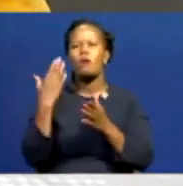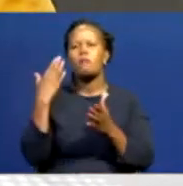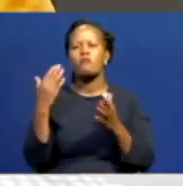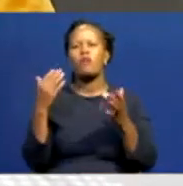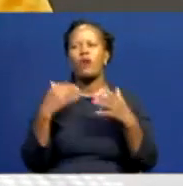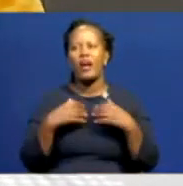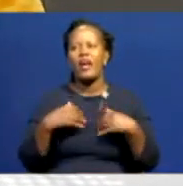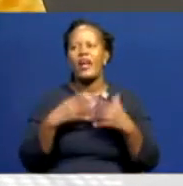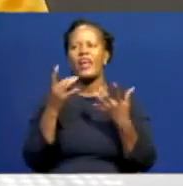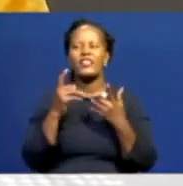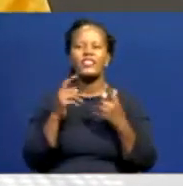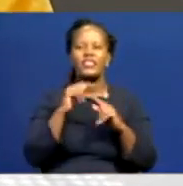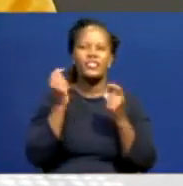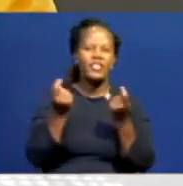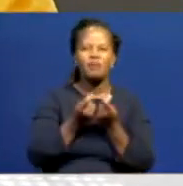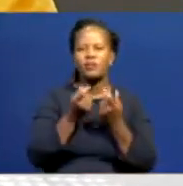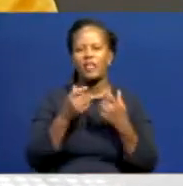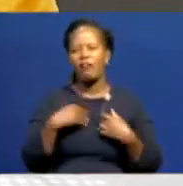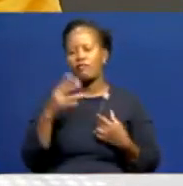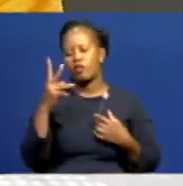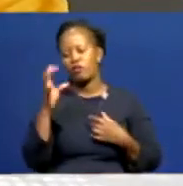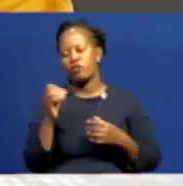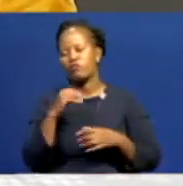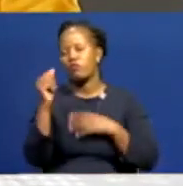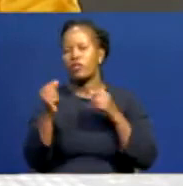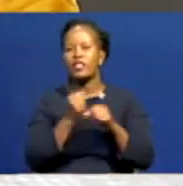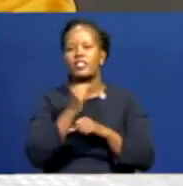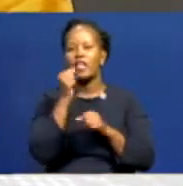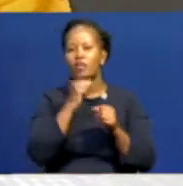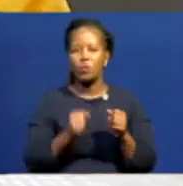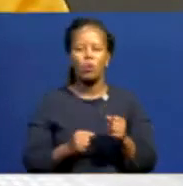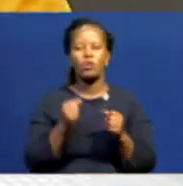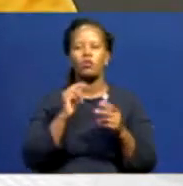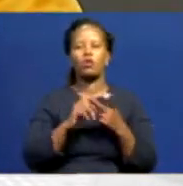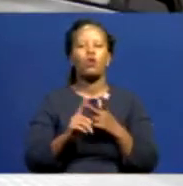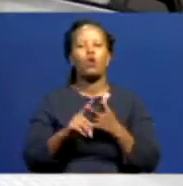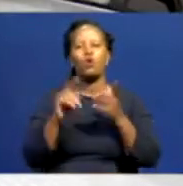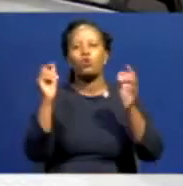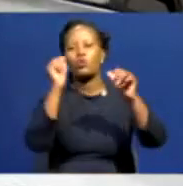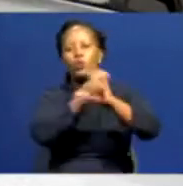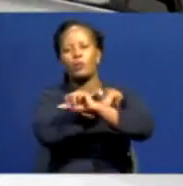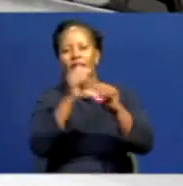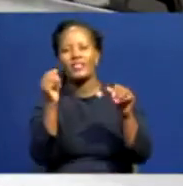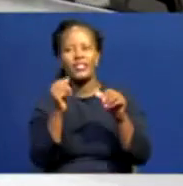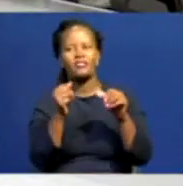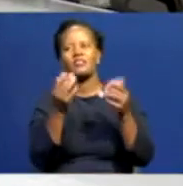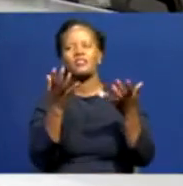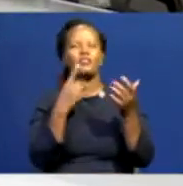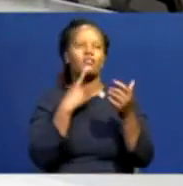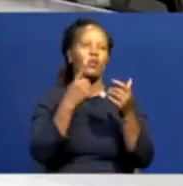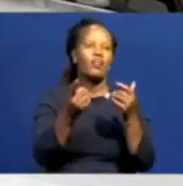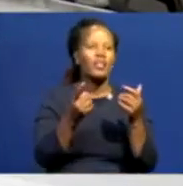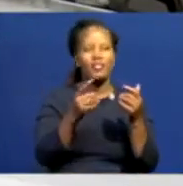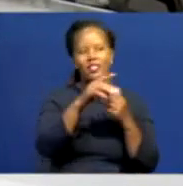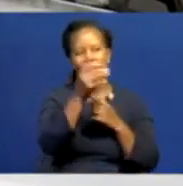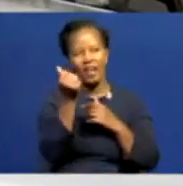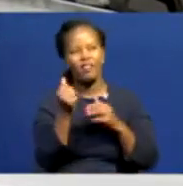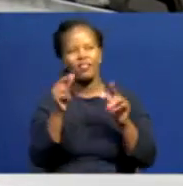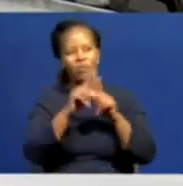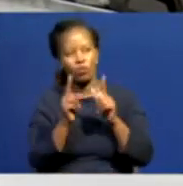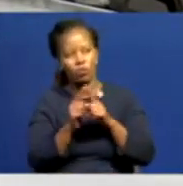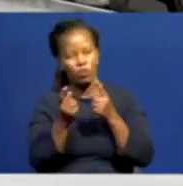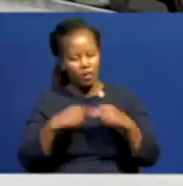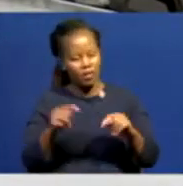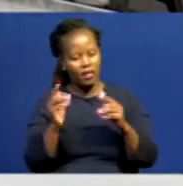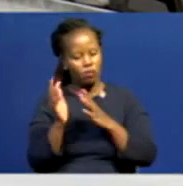even 40-year-olds. Players, the president's ordering the 40-year-old being cleared just to reward them